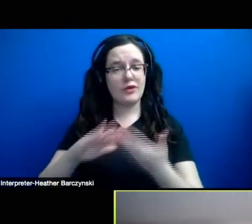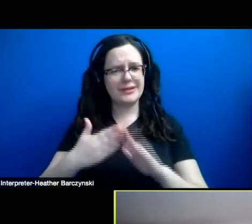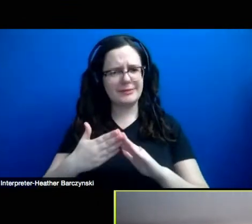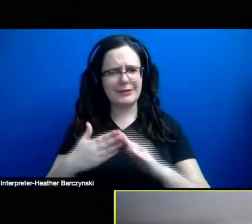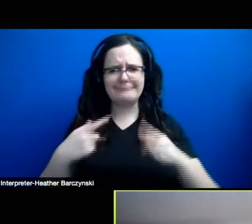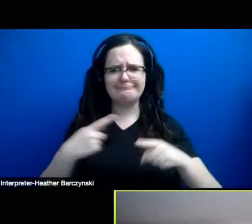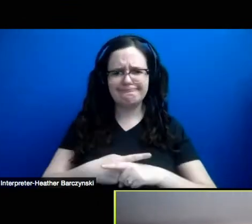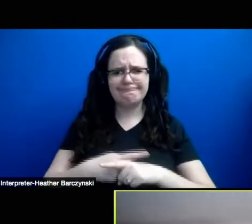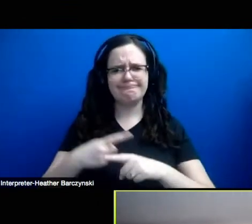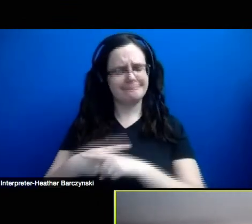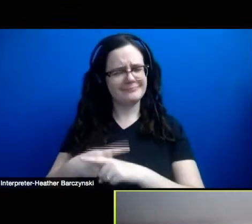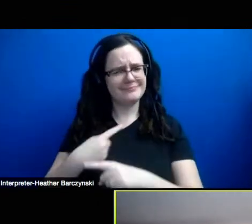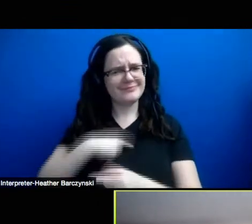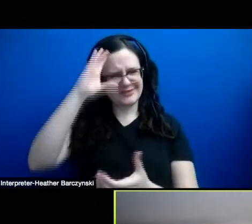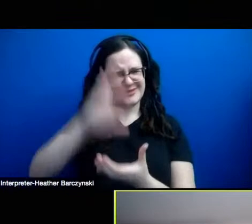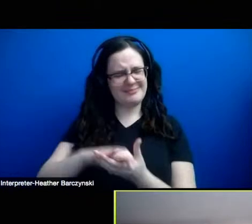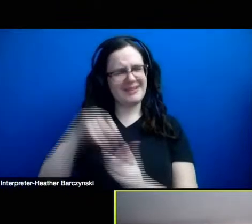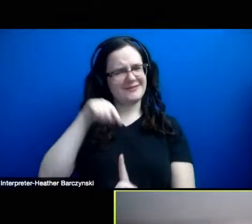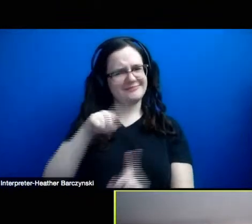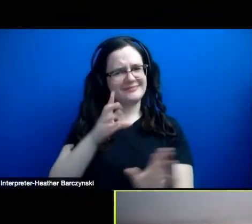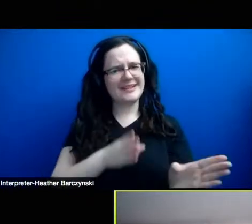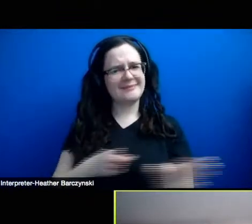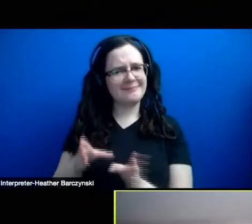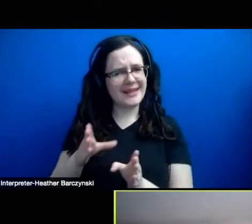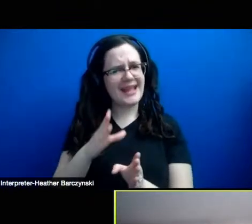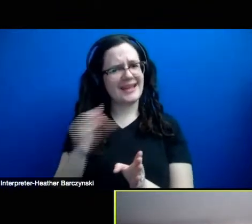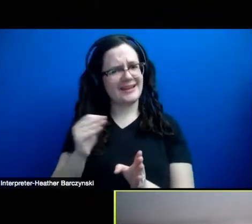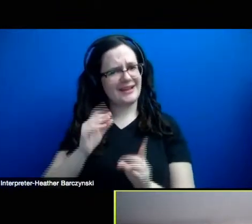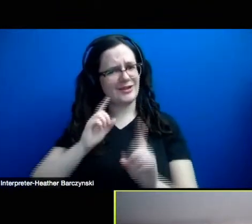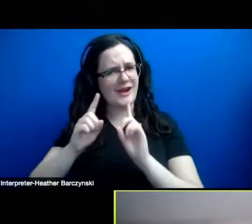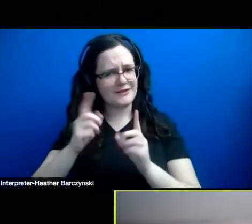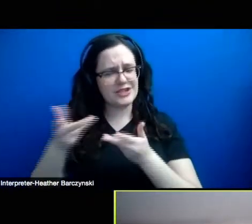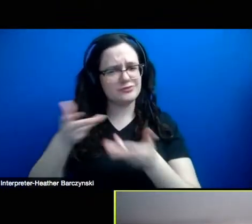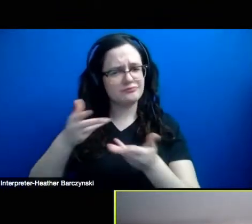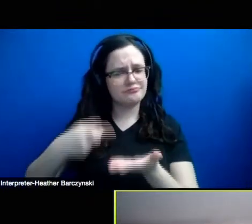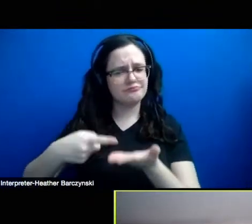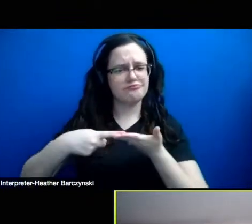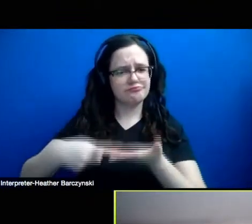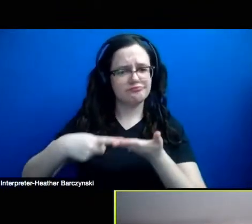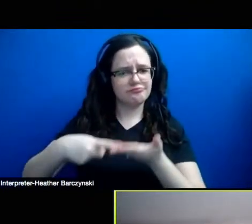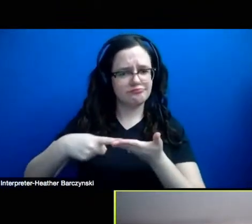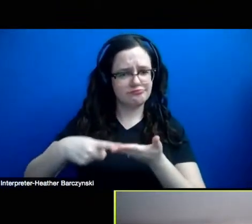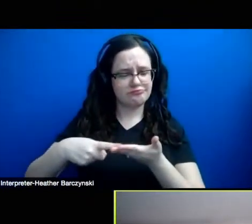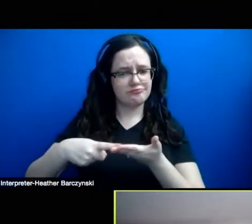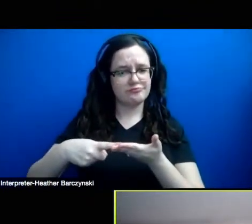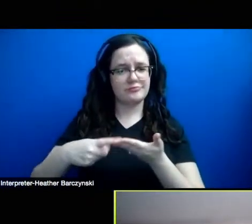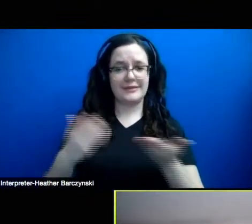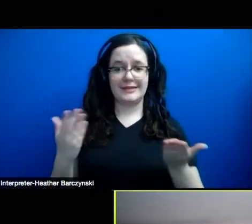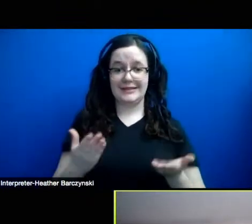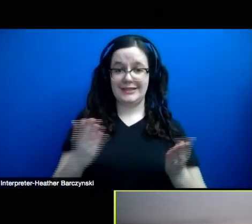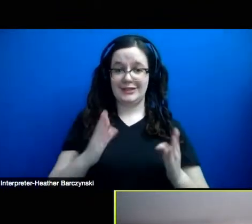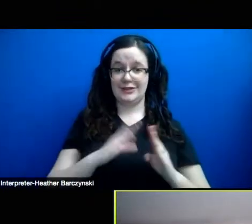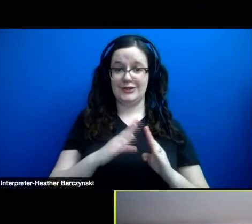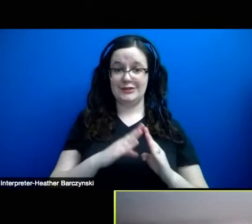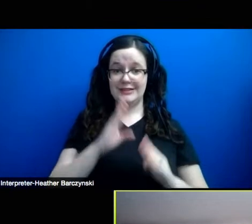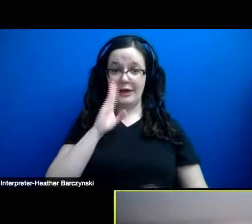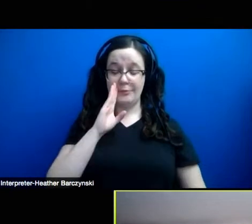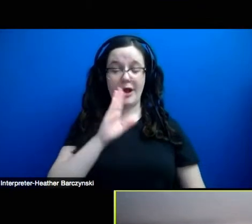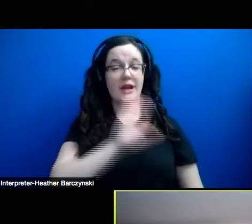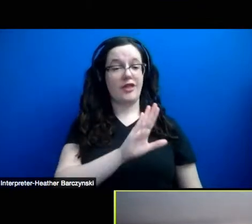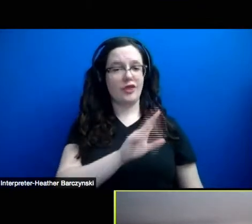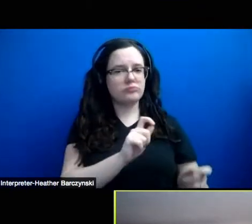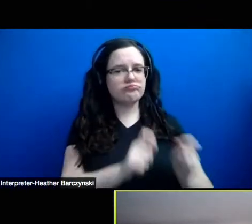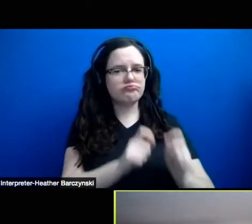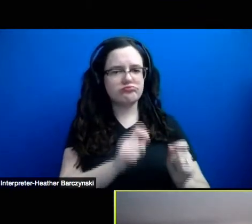plan and the subsequent inputs and conversations and the adaptation in the town of Brighton's planning and execution